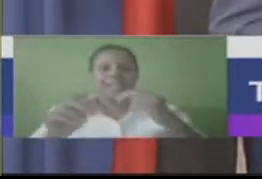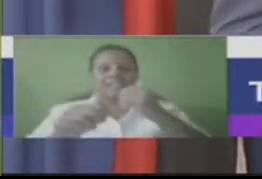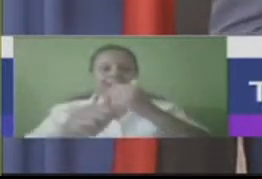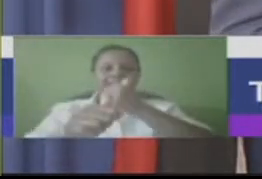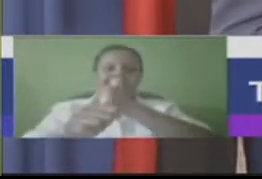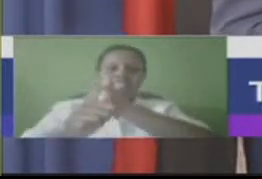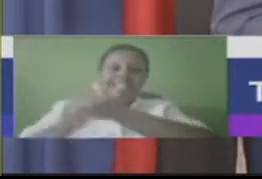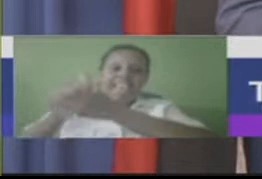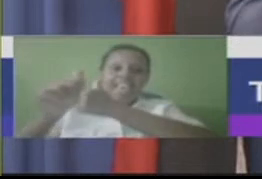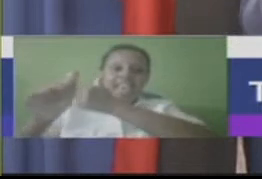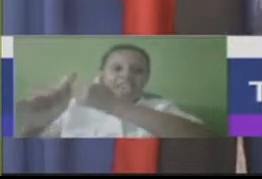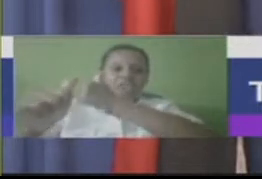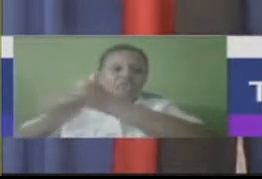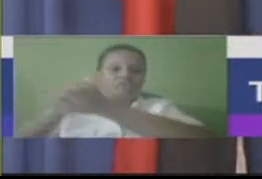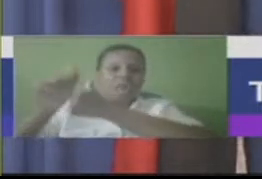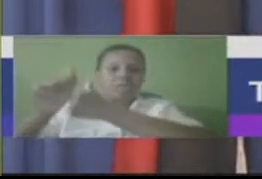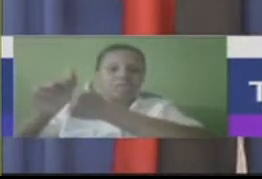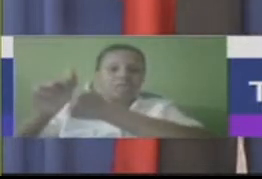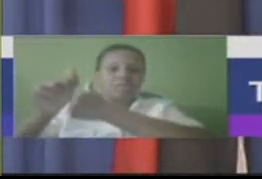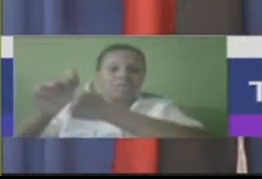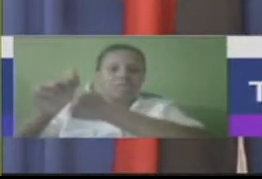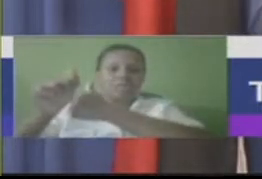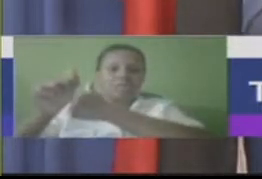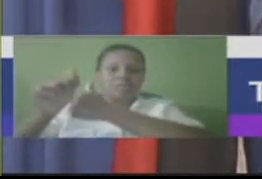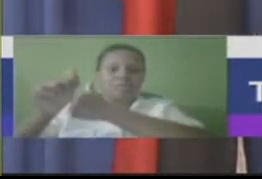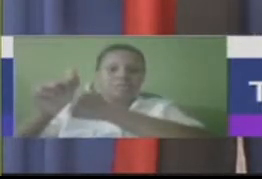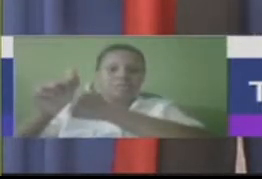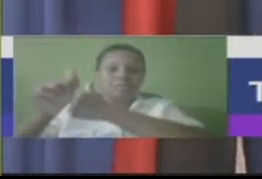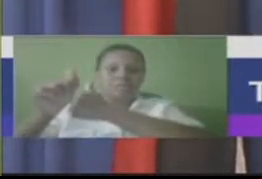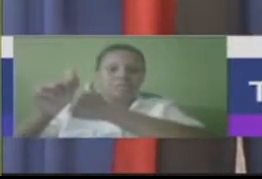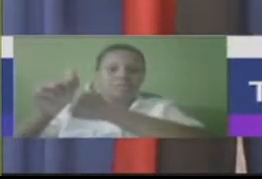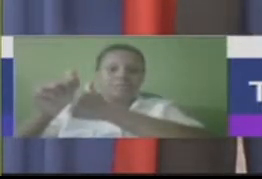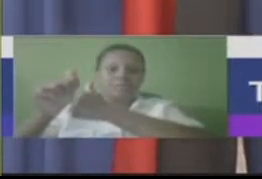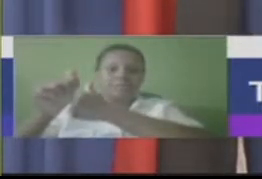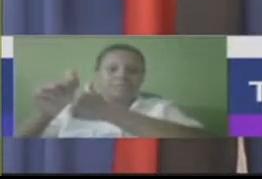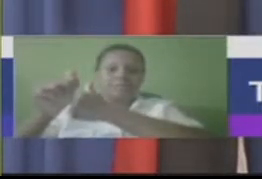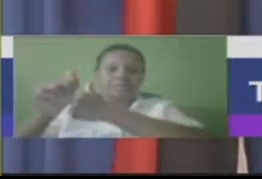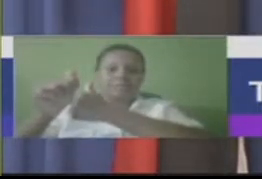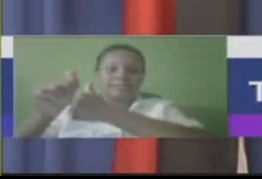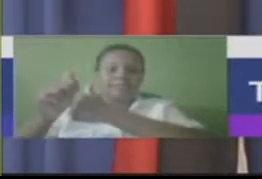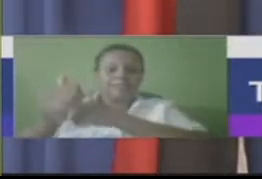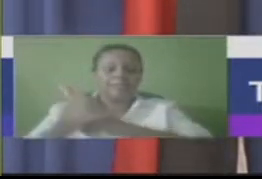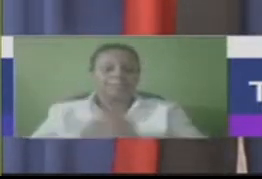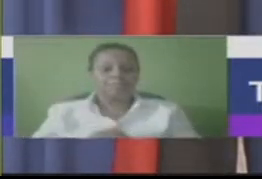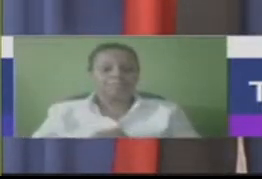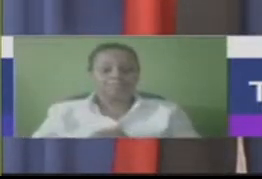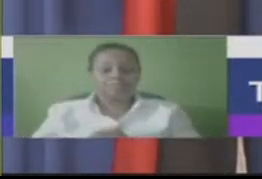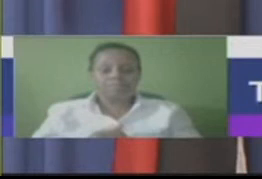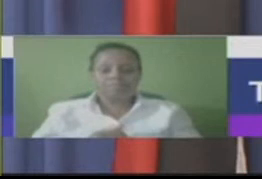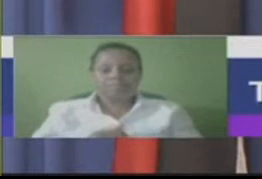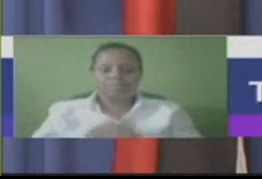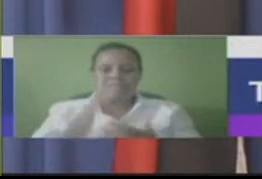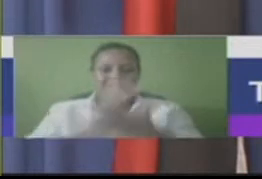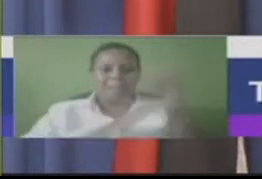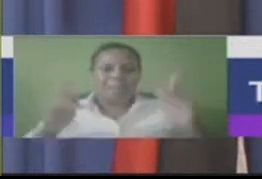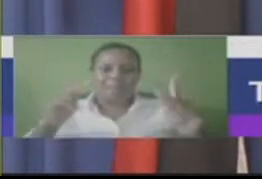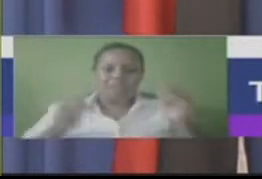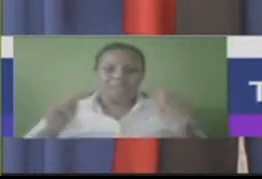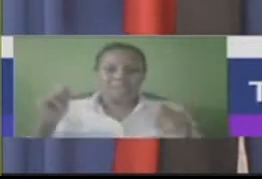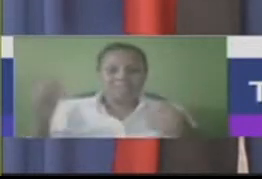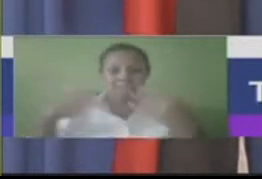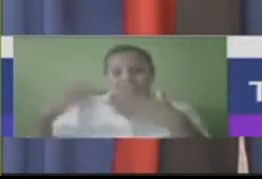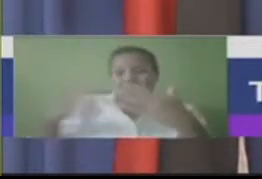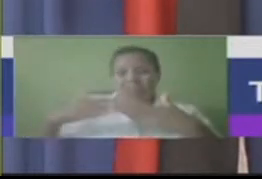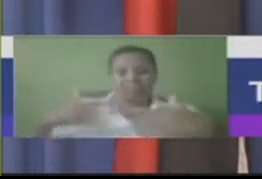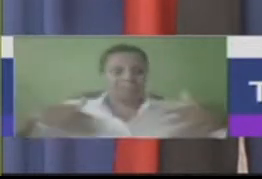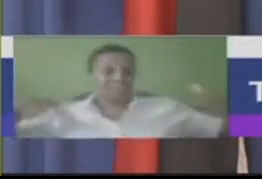Notwithstanding what you might be hearing from some people here in Trinidad and Tobago who have no responsibility for nothing. What you hear from the